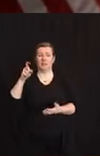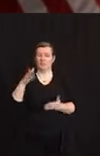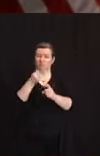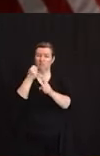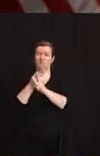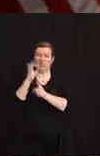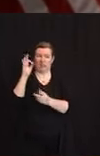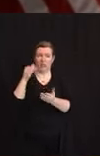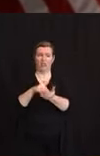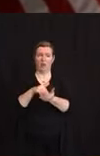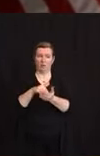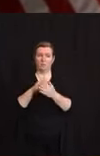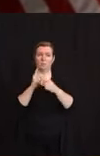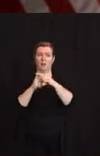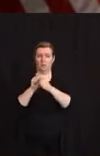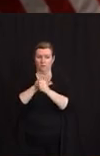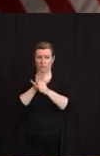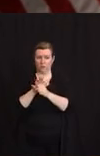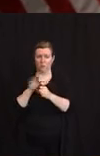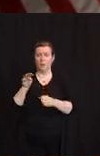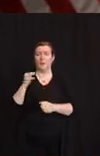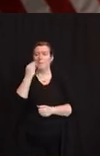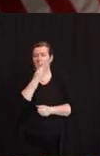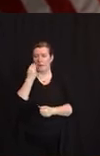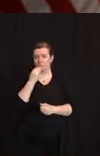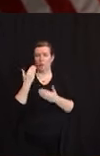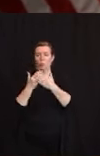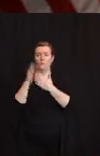5,000 cases. Right here in Mercer, you've got